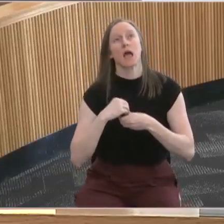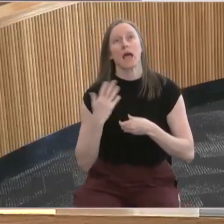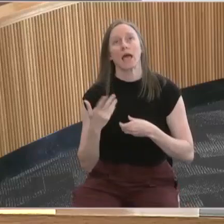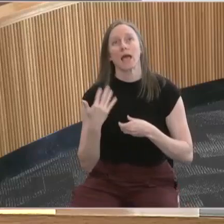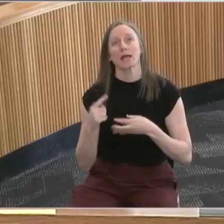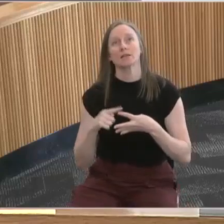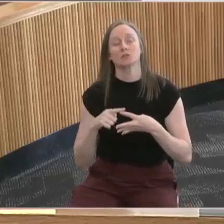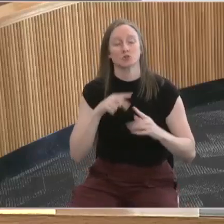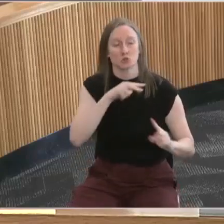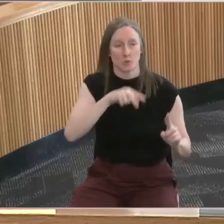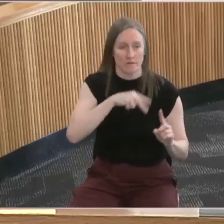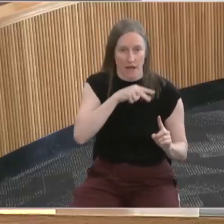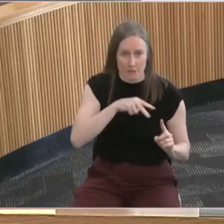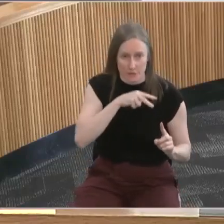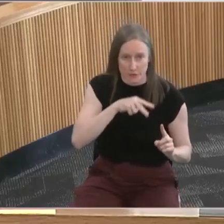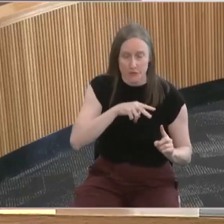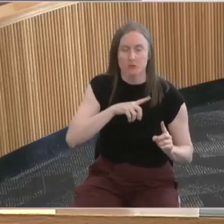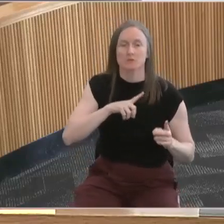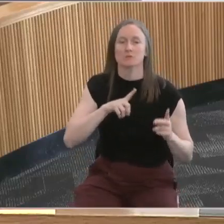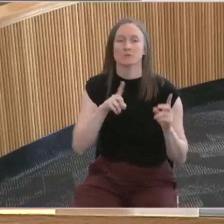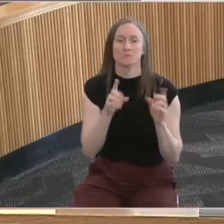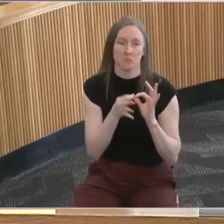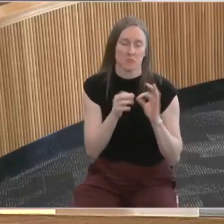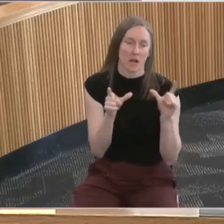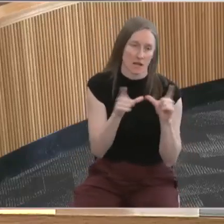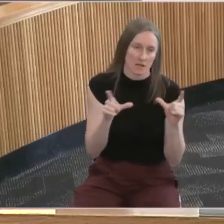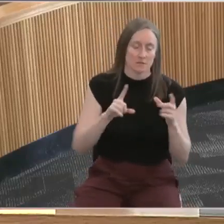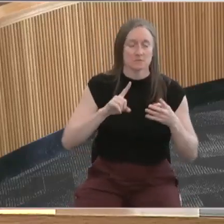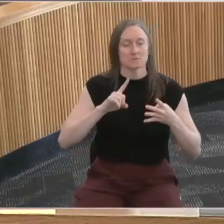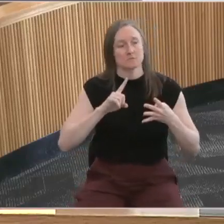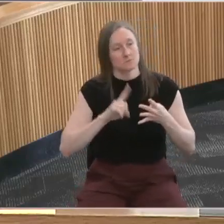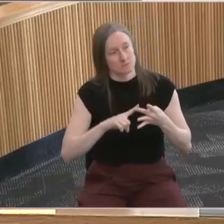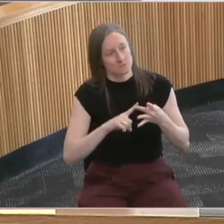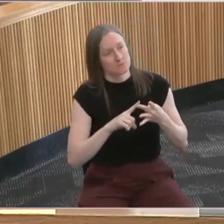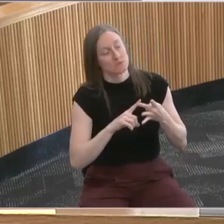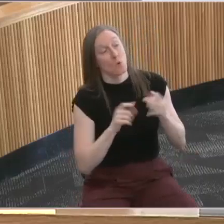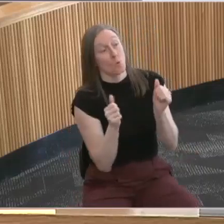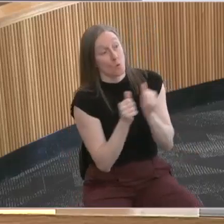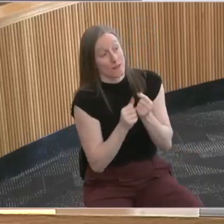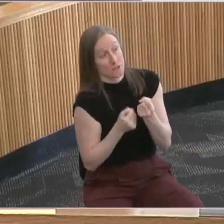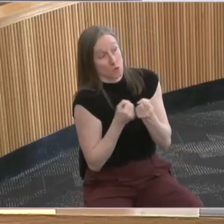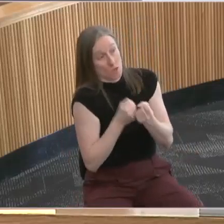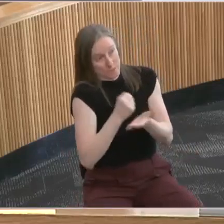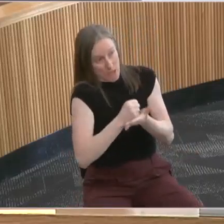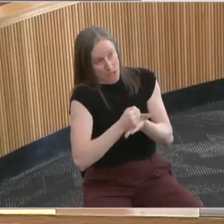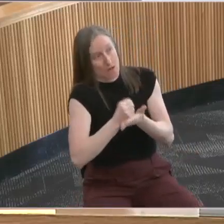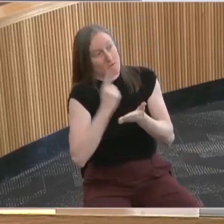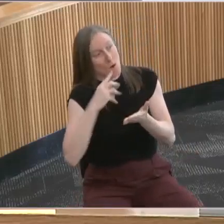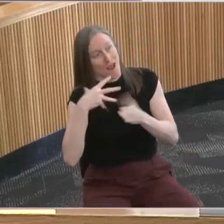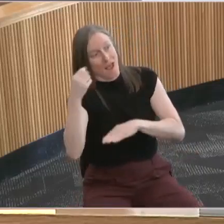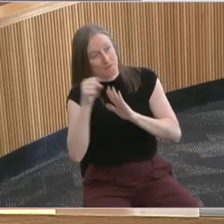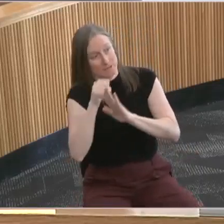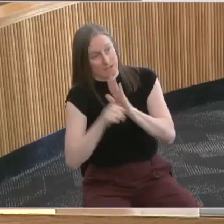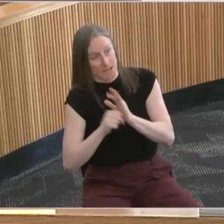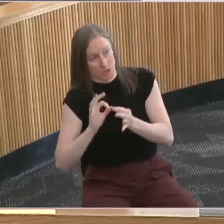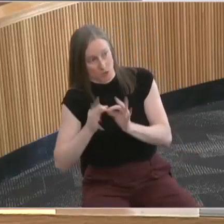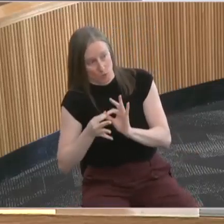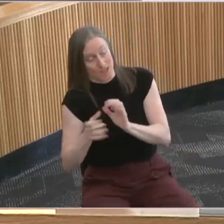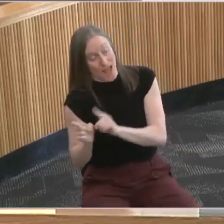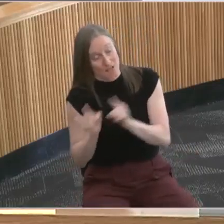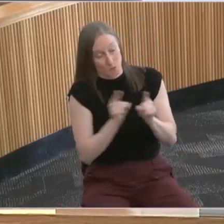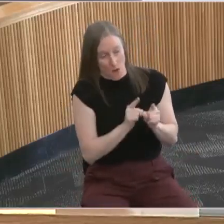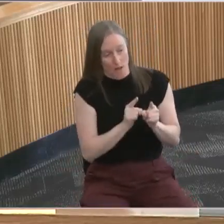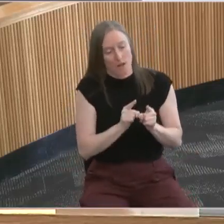a supervisory sign language interpreter license and sign language interpreter license by endorsement for out-of-state interpreters, as well as an interpreter